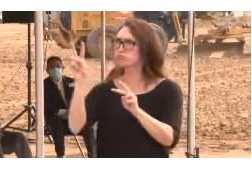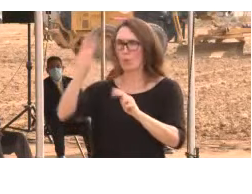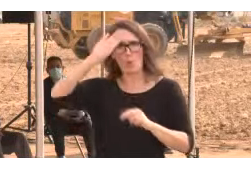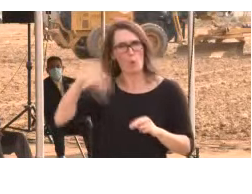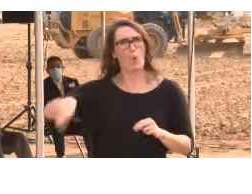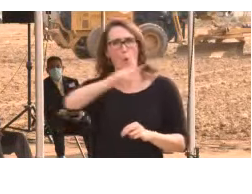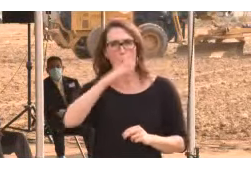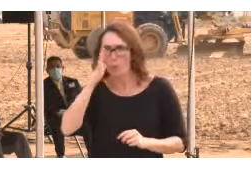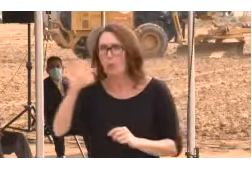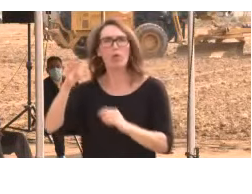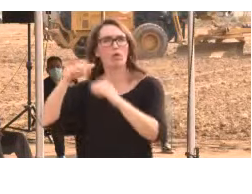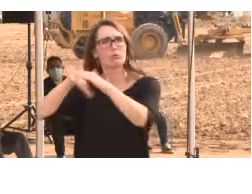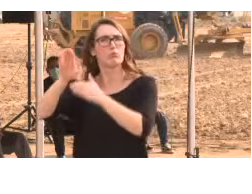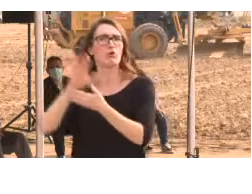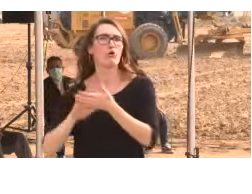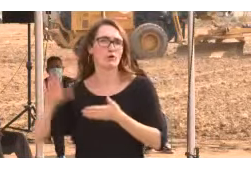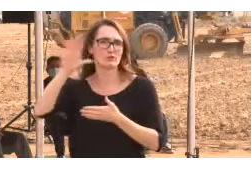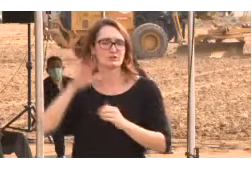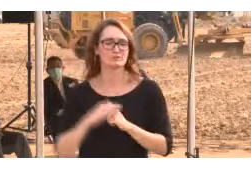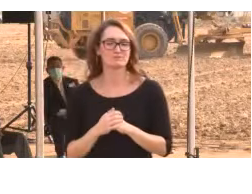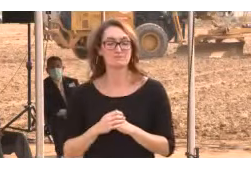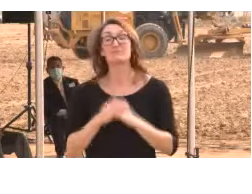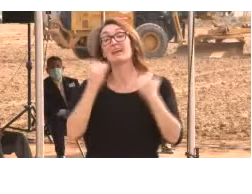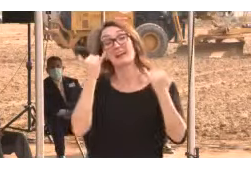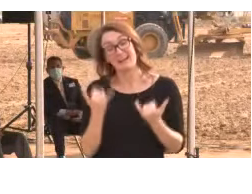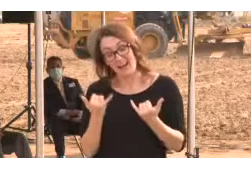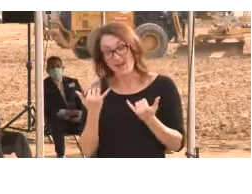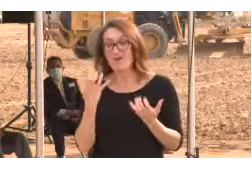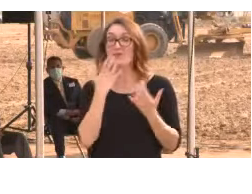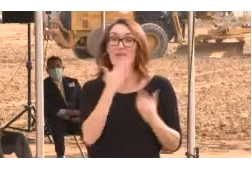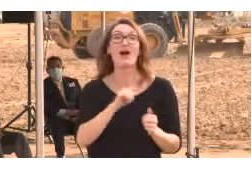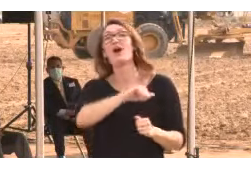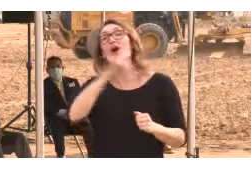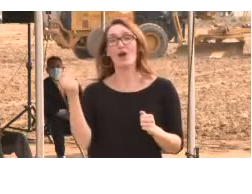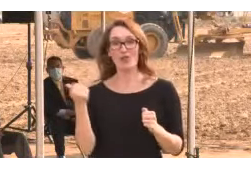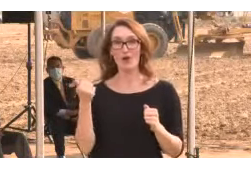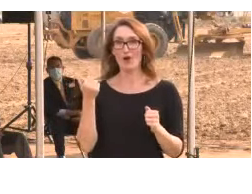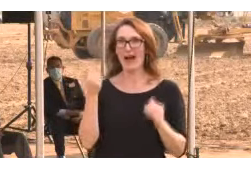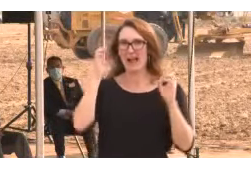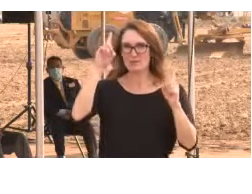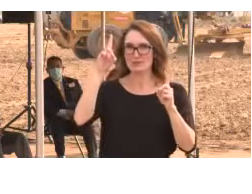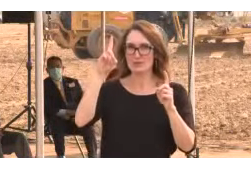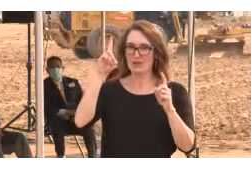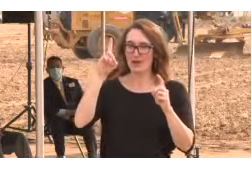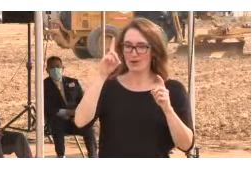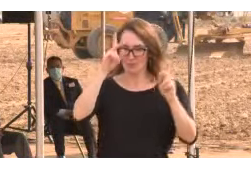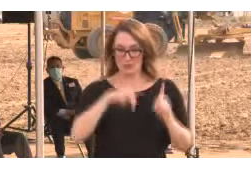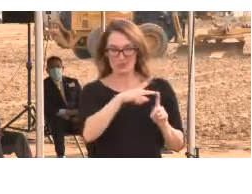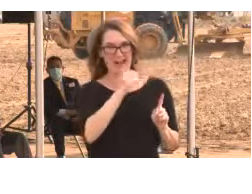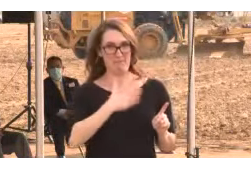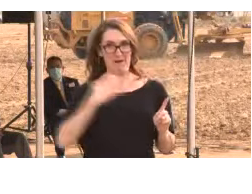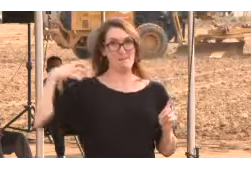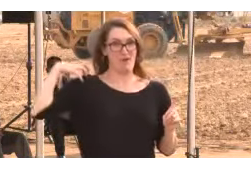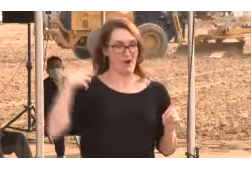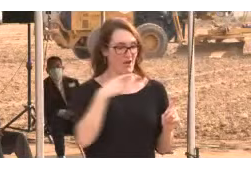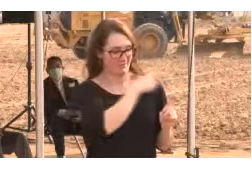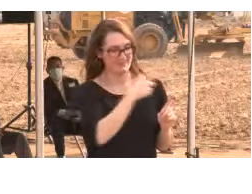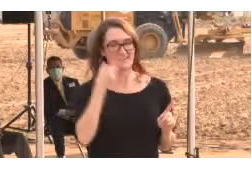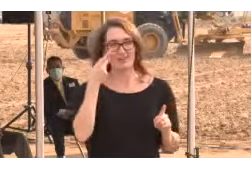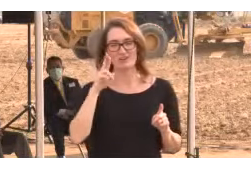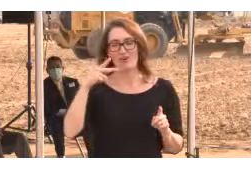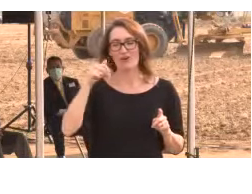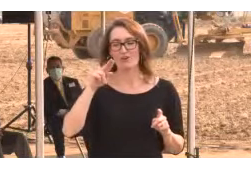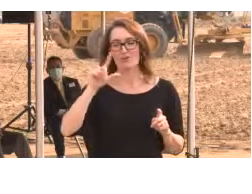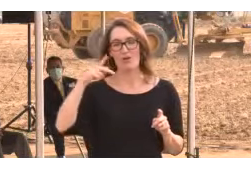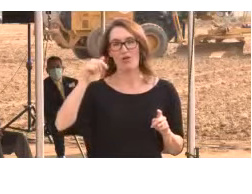And now I'd like to thank my other educational partner and my boss, Dr. Paul Purnell, Chancellor of the State Center